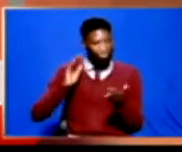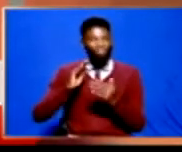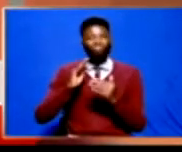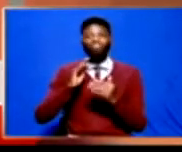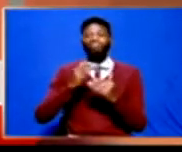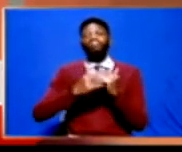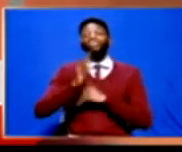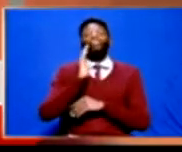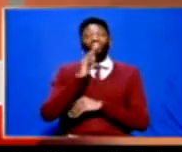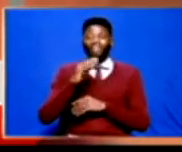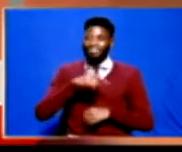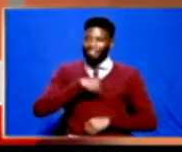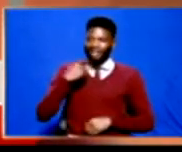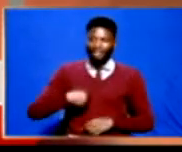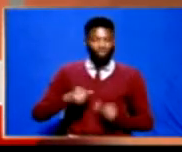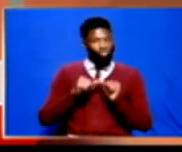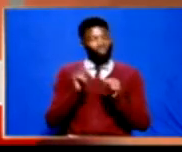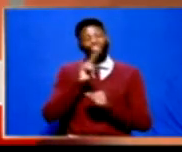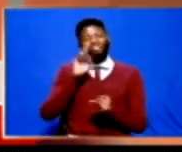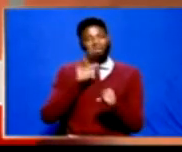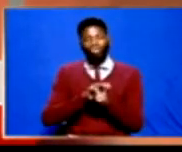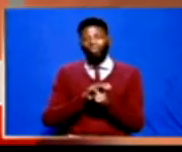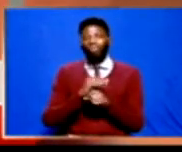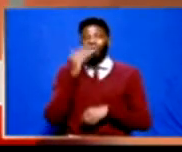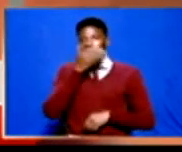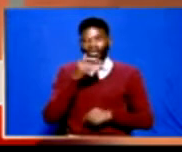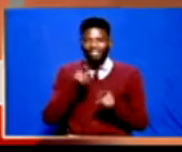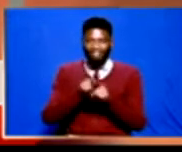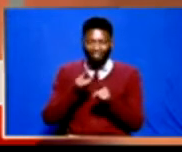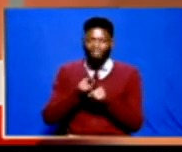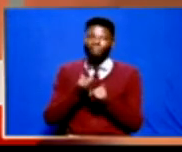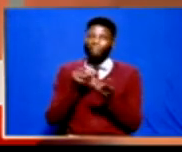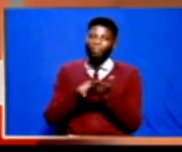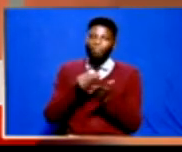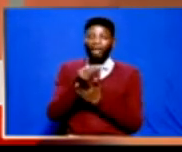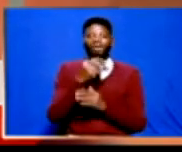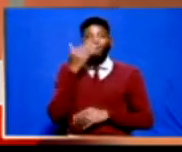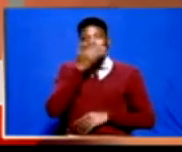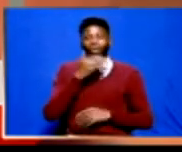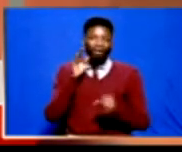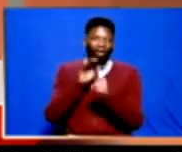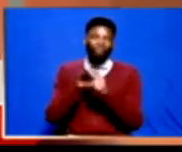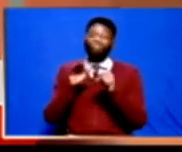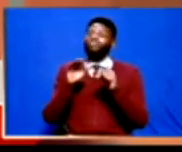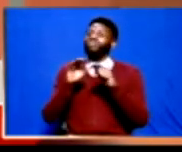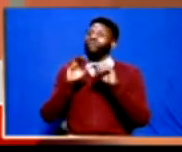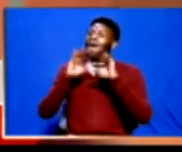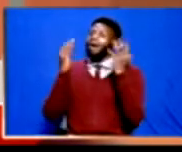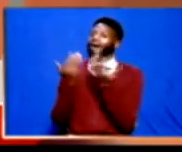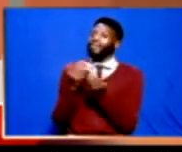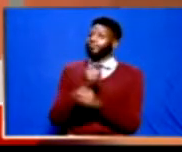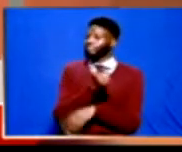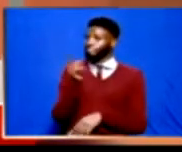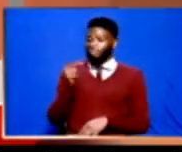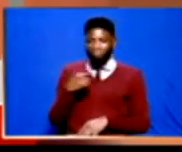big consumer of oil and a big buyer of oil across the globe. So I do not